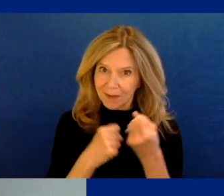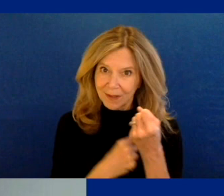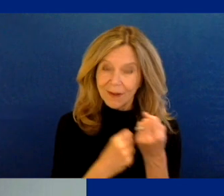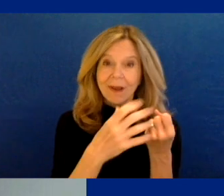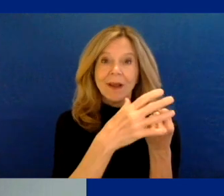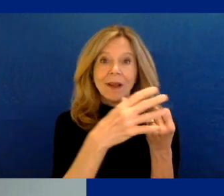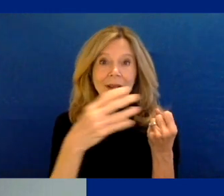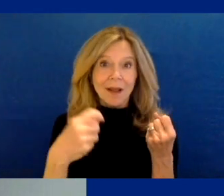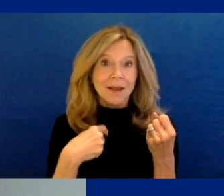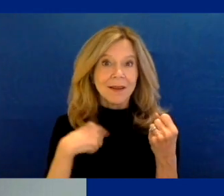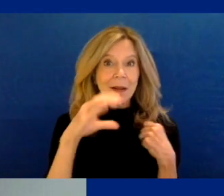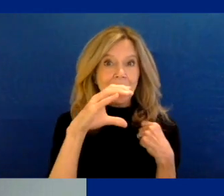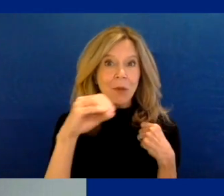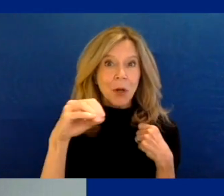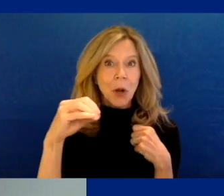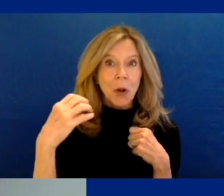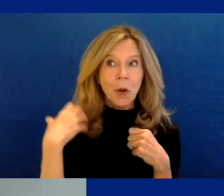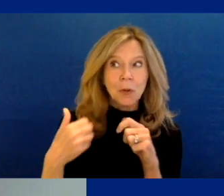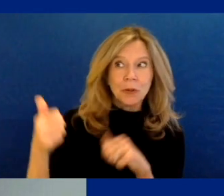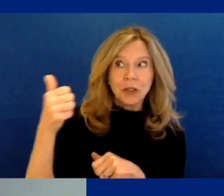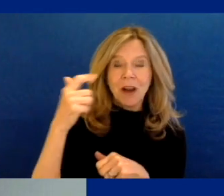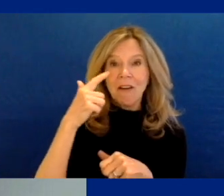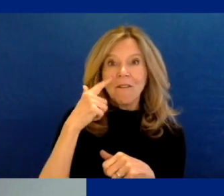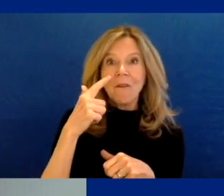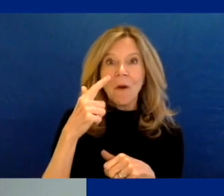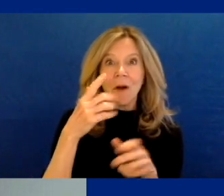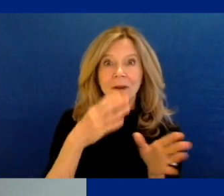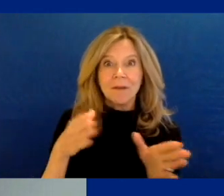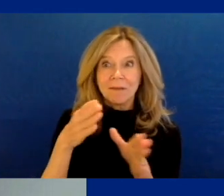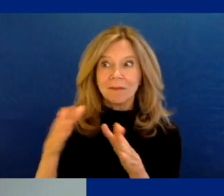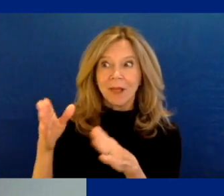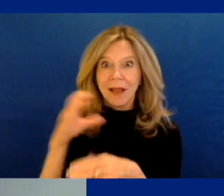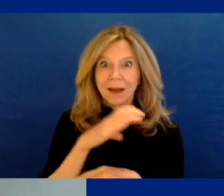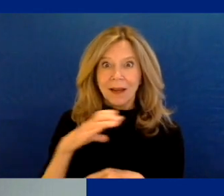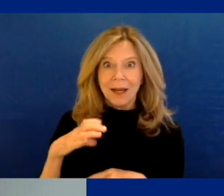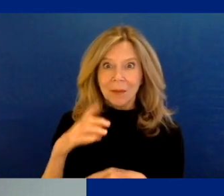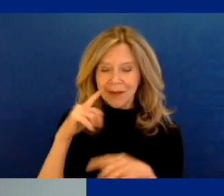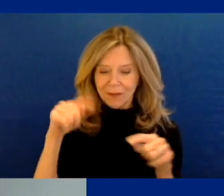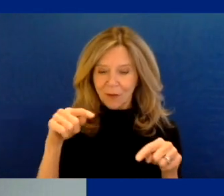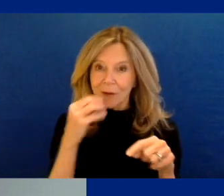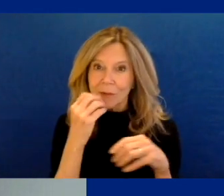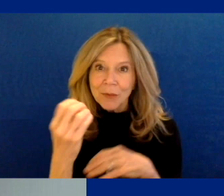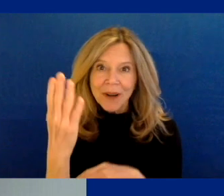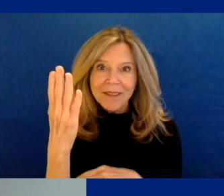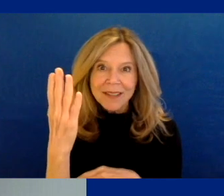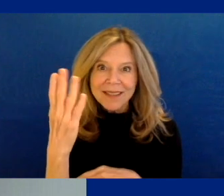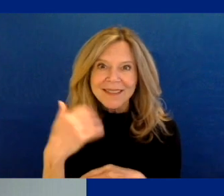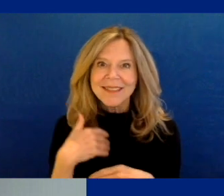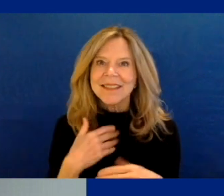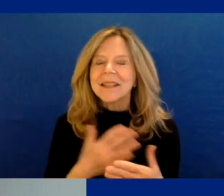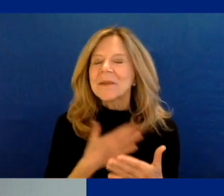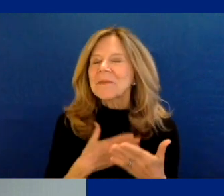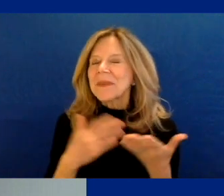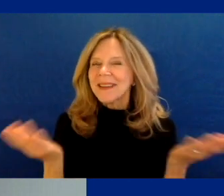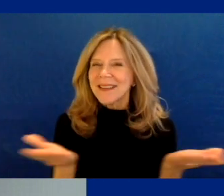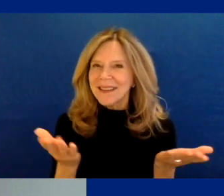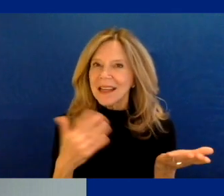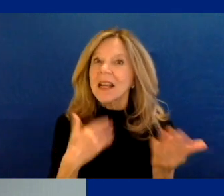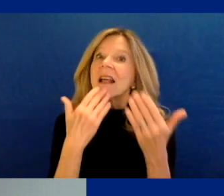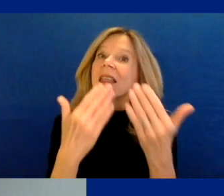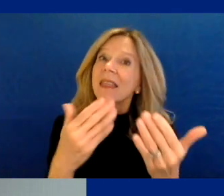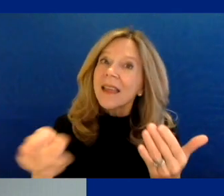the Celebrating Women's Breakfast Steering Committee. I'm so grateful to be here with you today, and I thank you for being here with